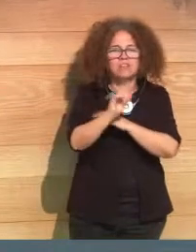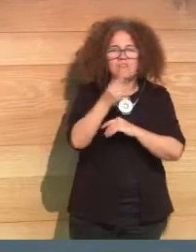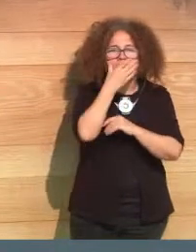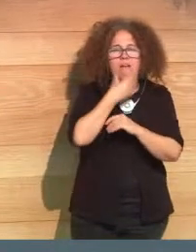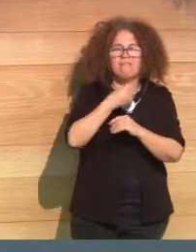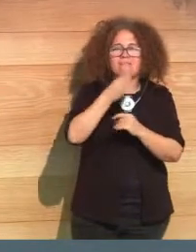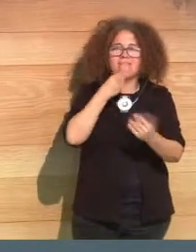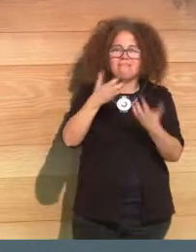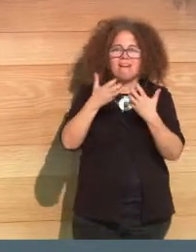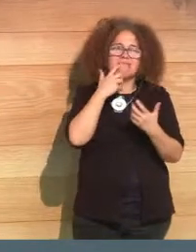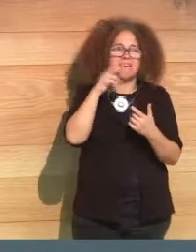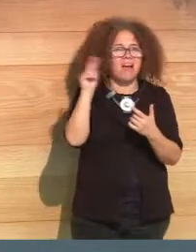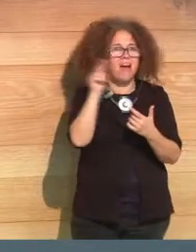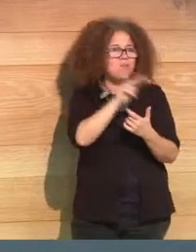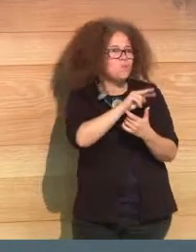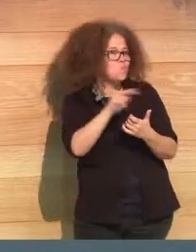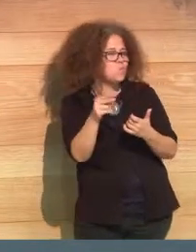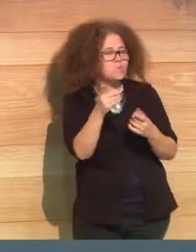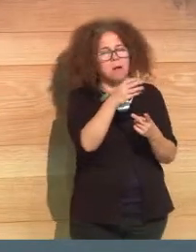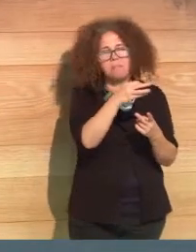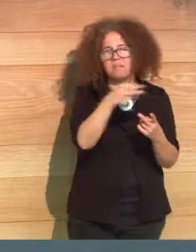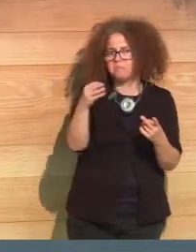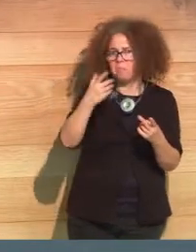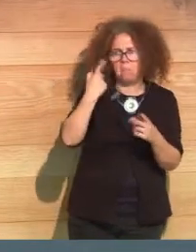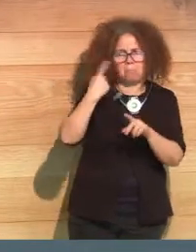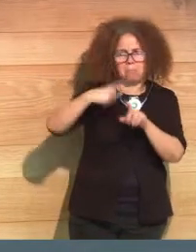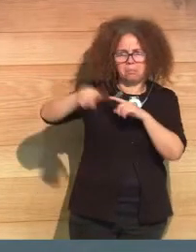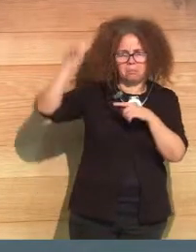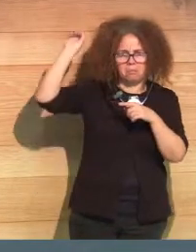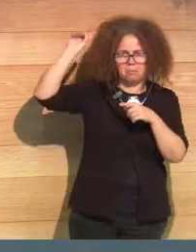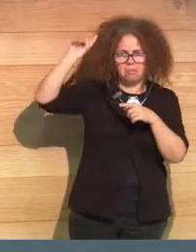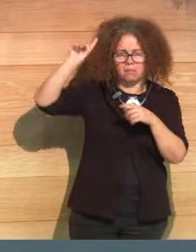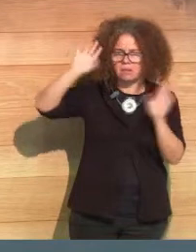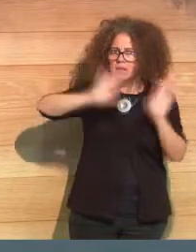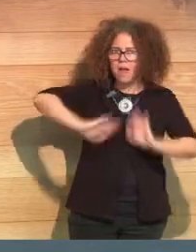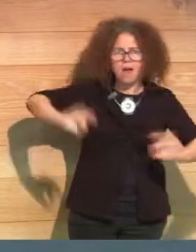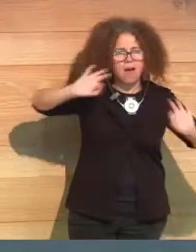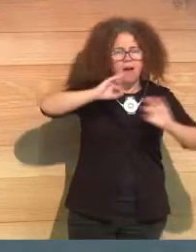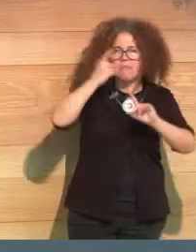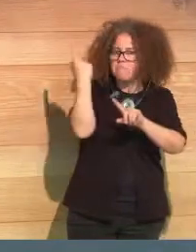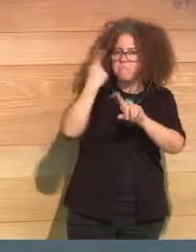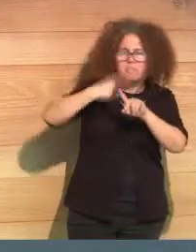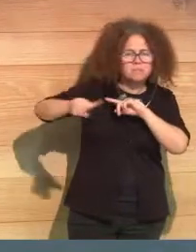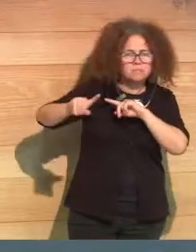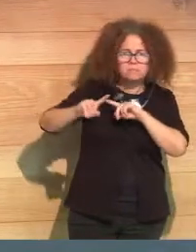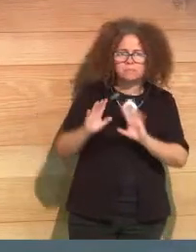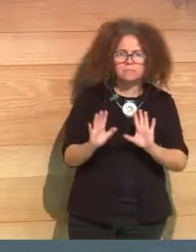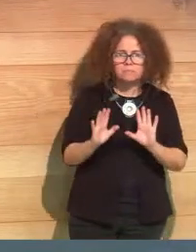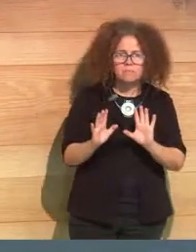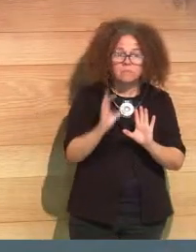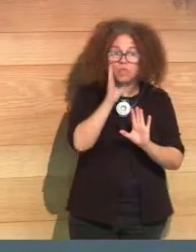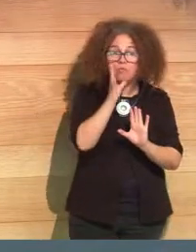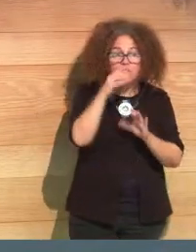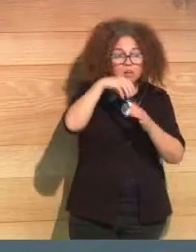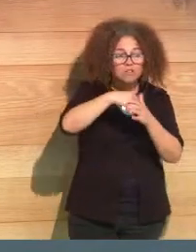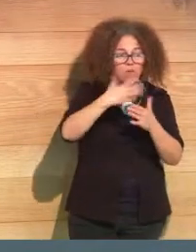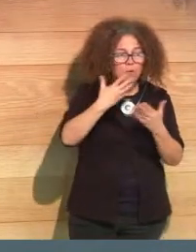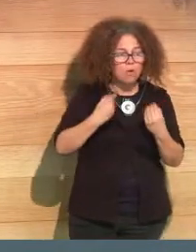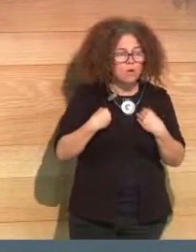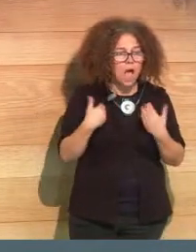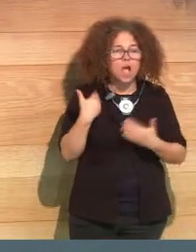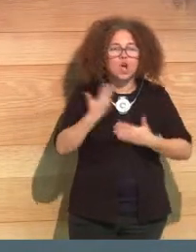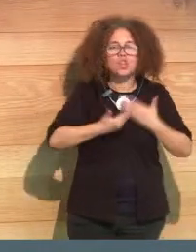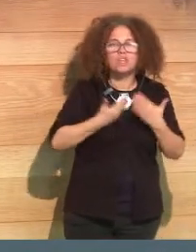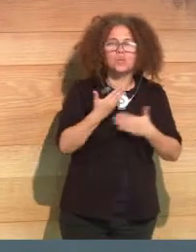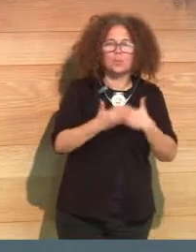and the perception and mountains and nature, but it sort of feels like the continuity of it. So basically,